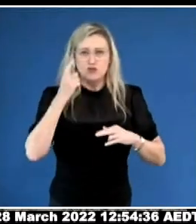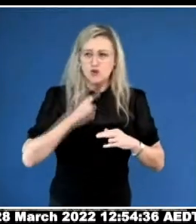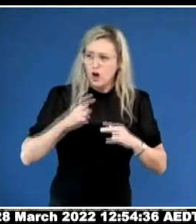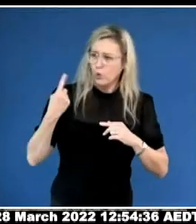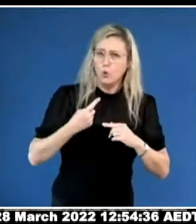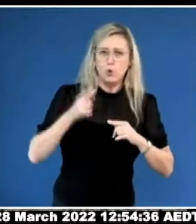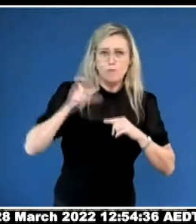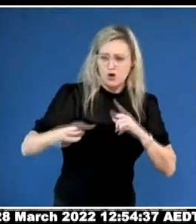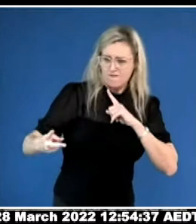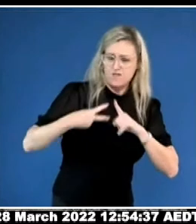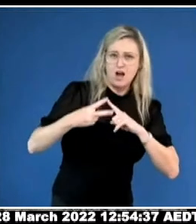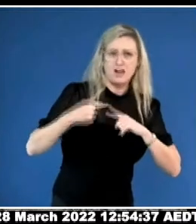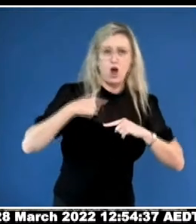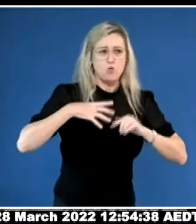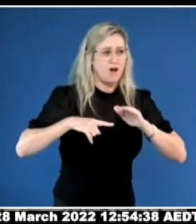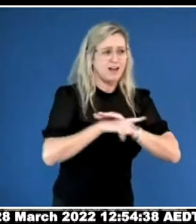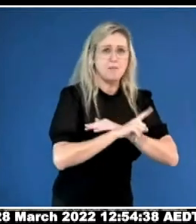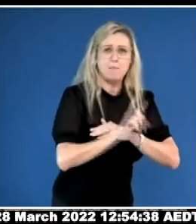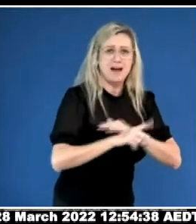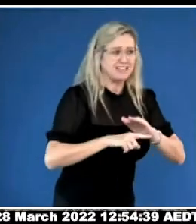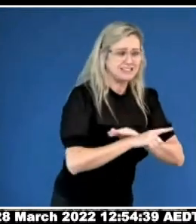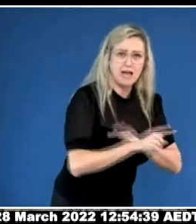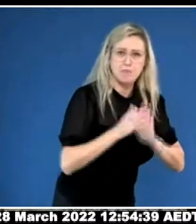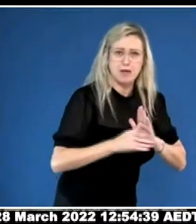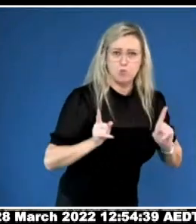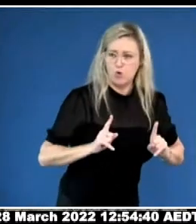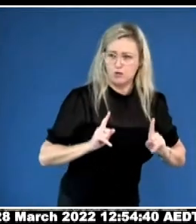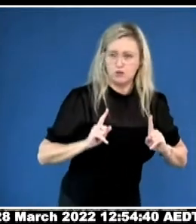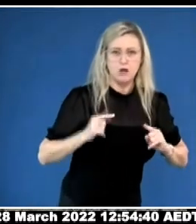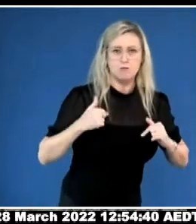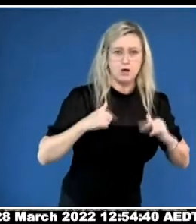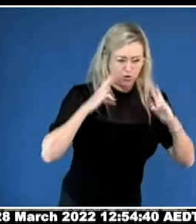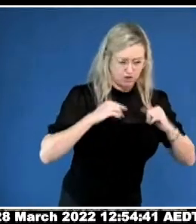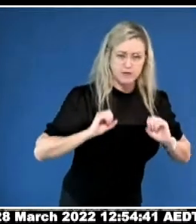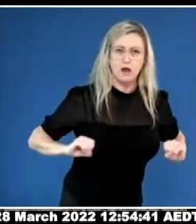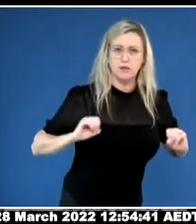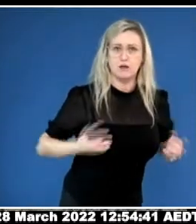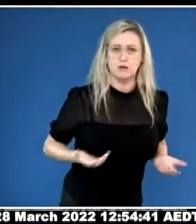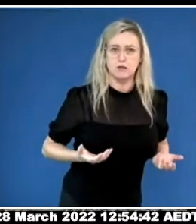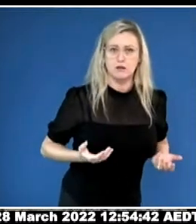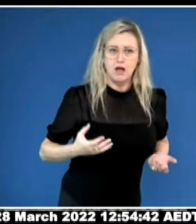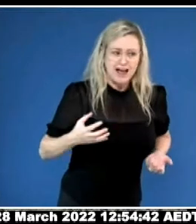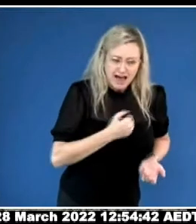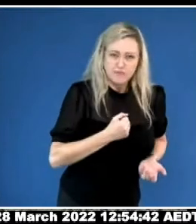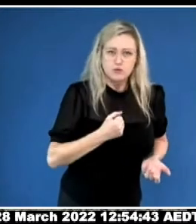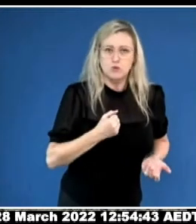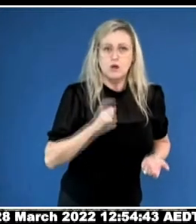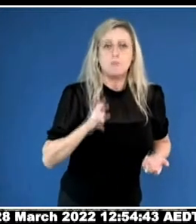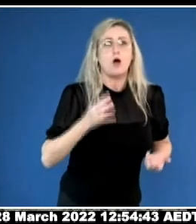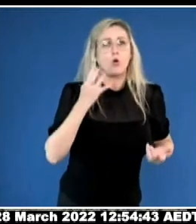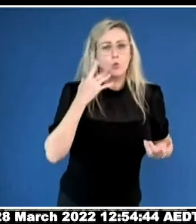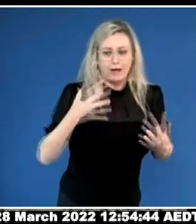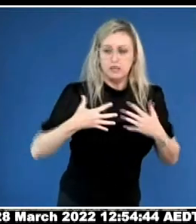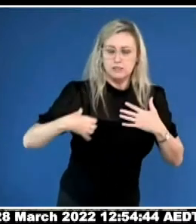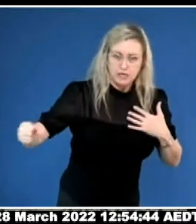able to see I don't need him anymore. And I was given that space to be able to identify with, if I don't need him anymore, I don't want